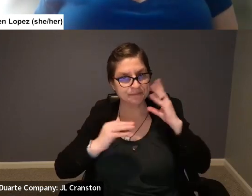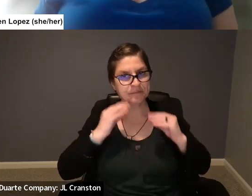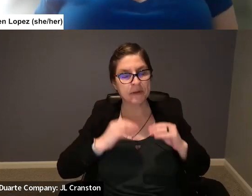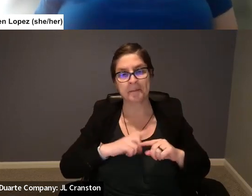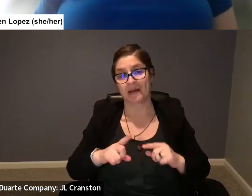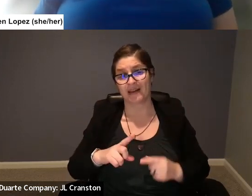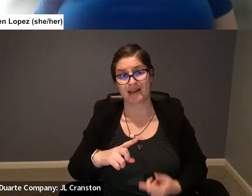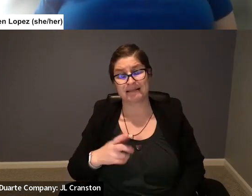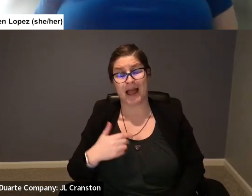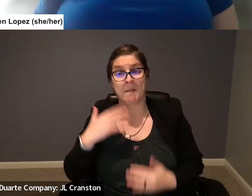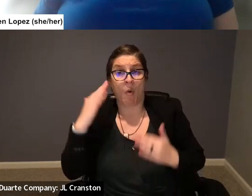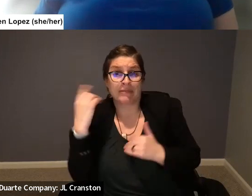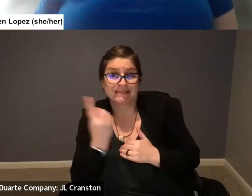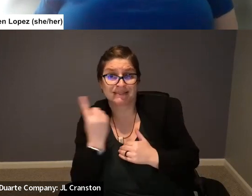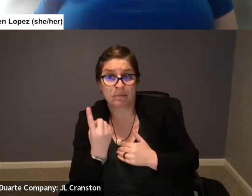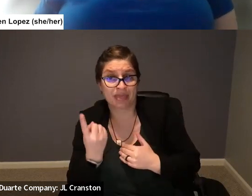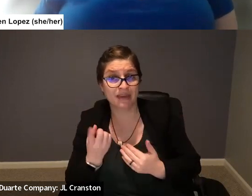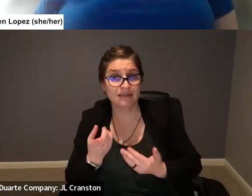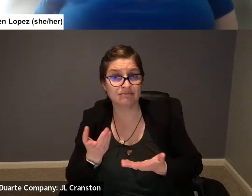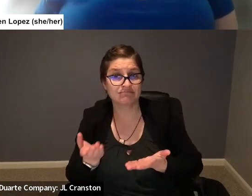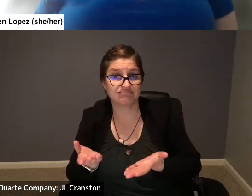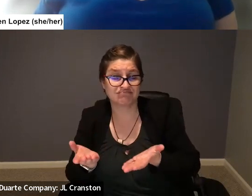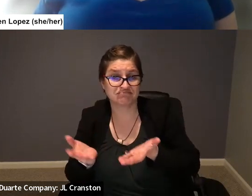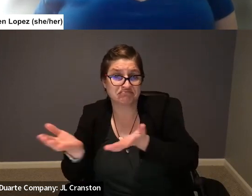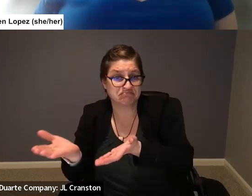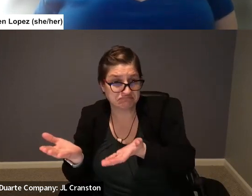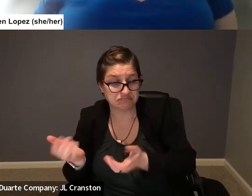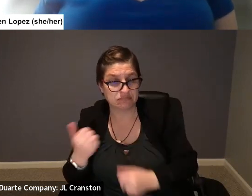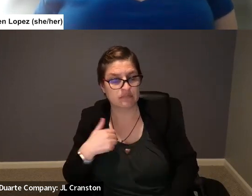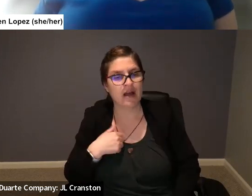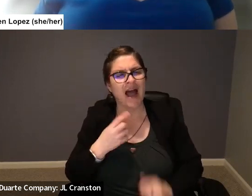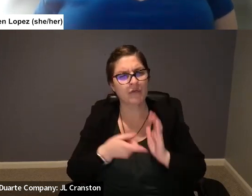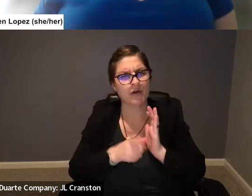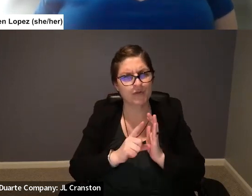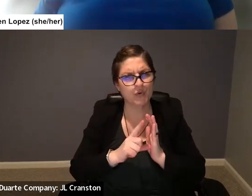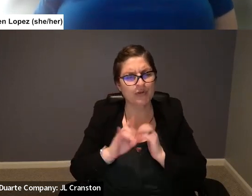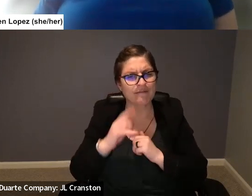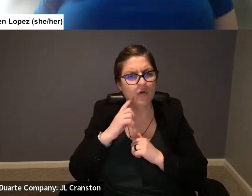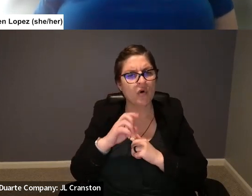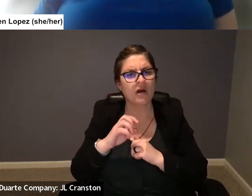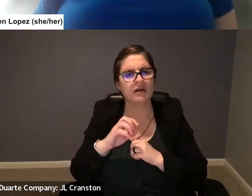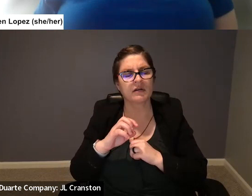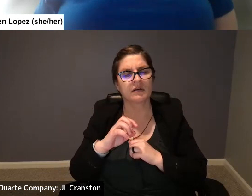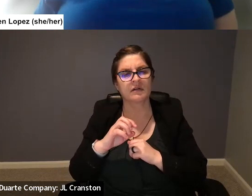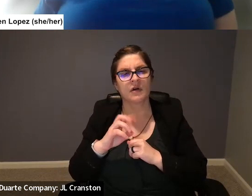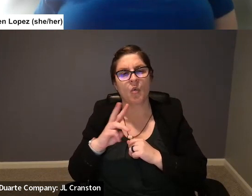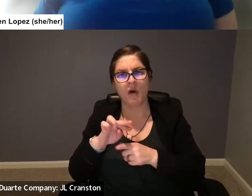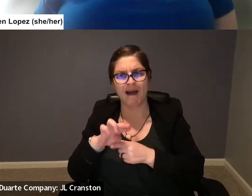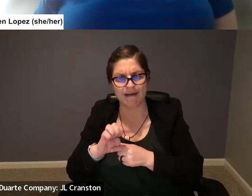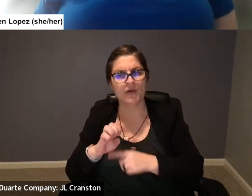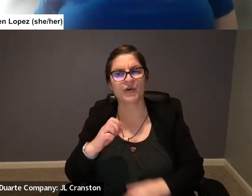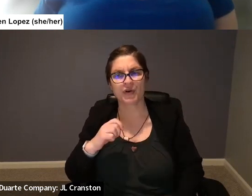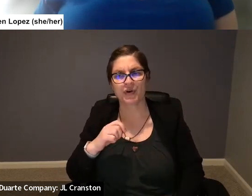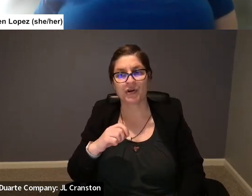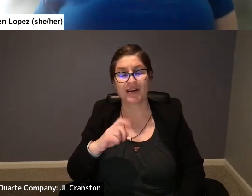I say that with hope. As We See It, I did the review of that for IndieWire, and it was one of those moments